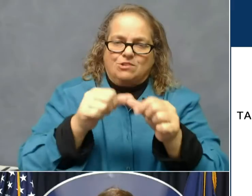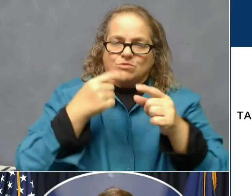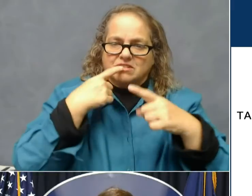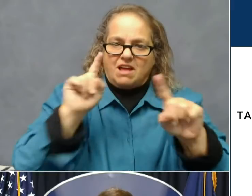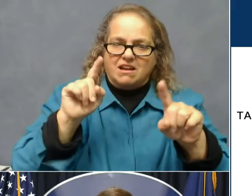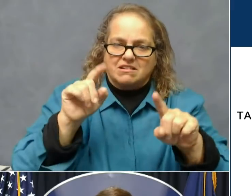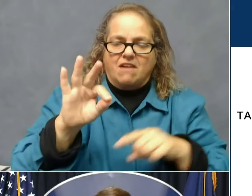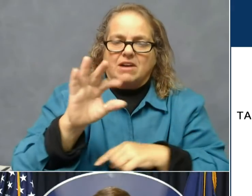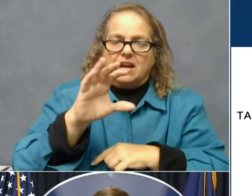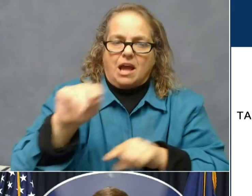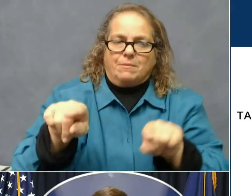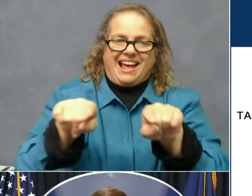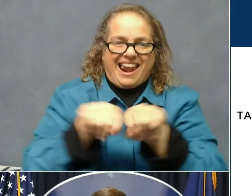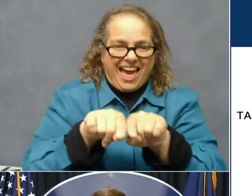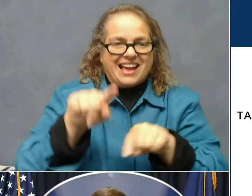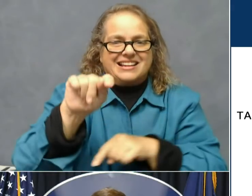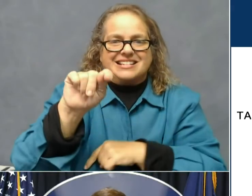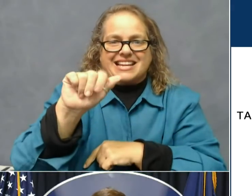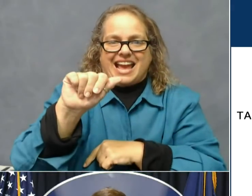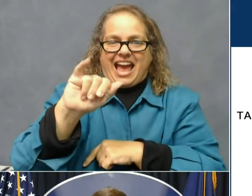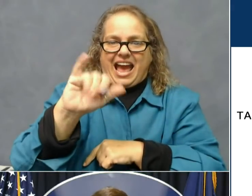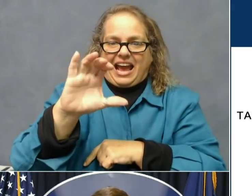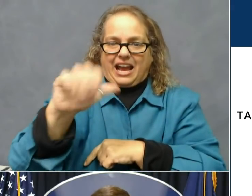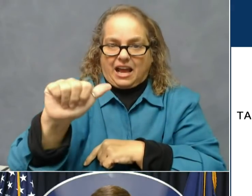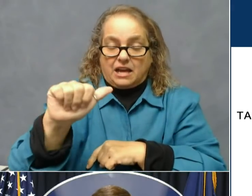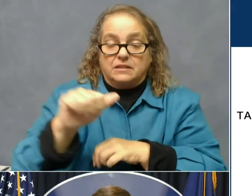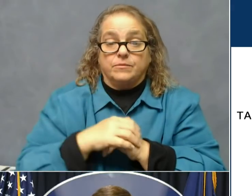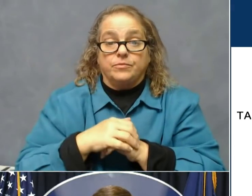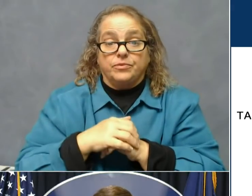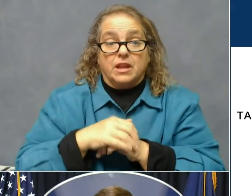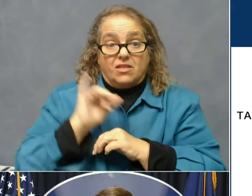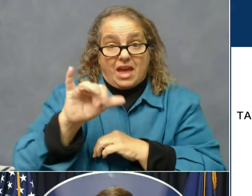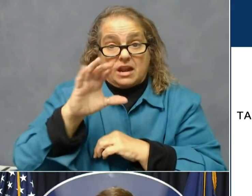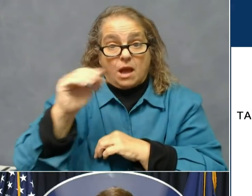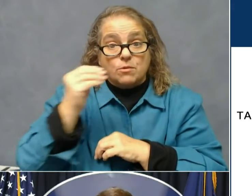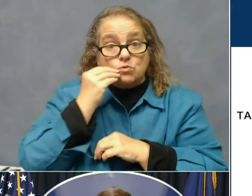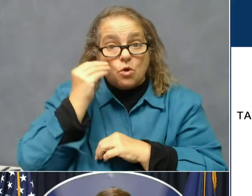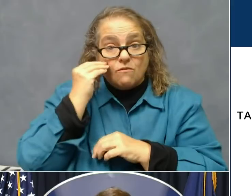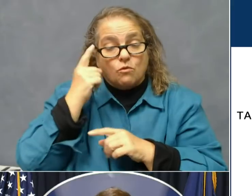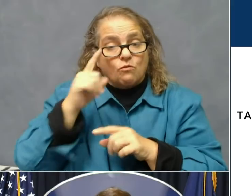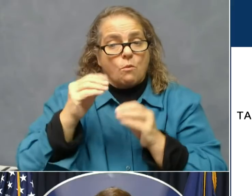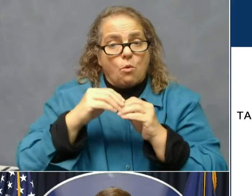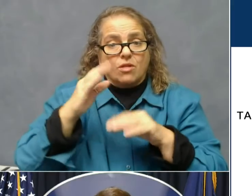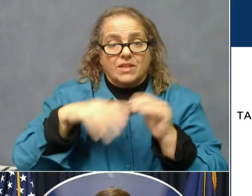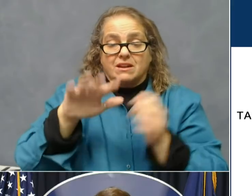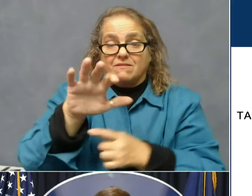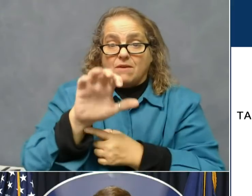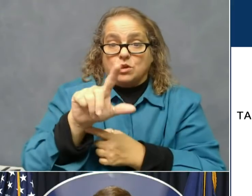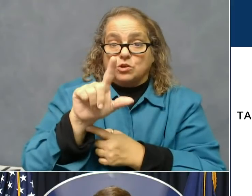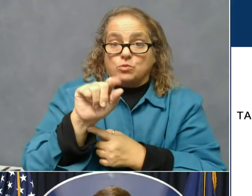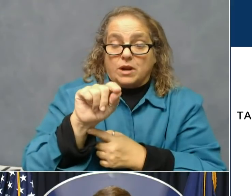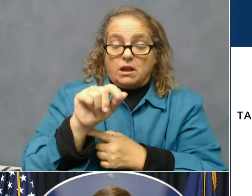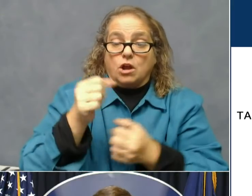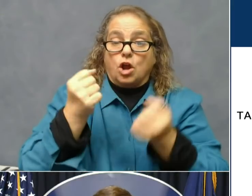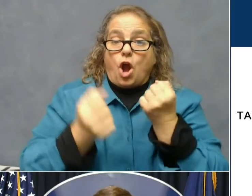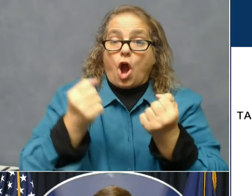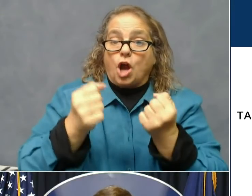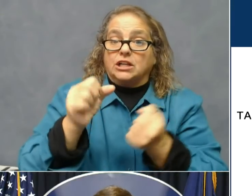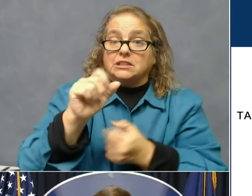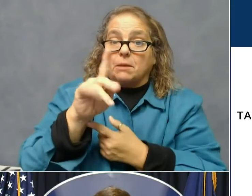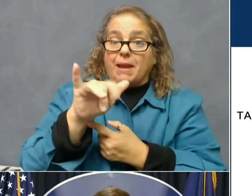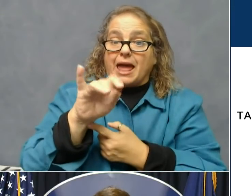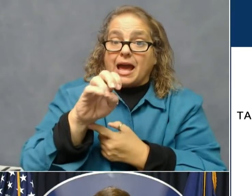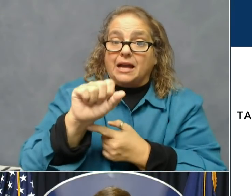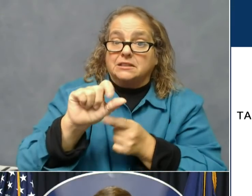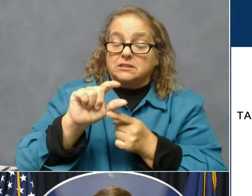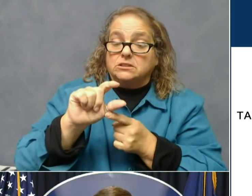Tyca. Kentucky is home to more than 520 automotive suppliers that cover nearly every aspect of the